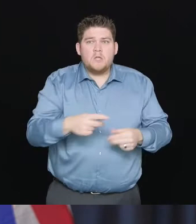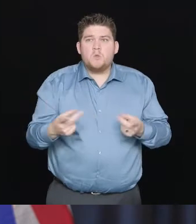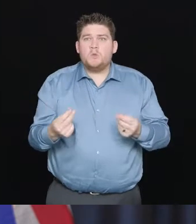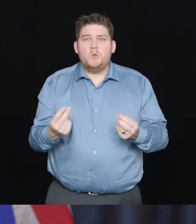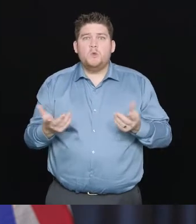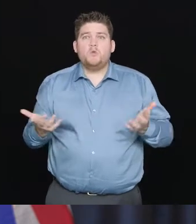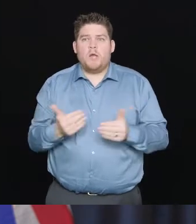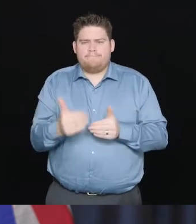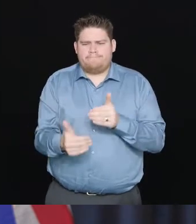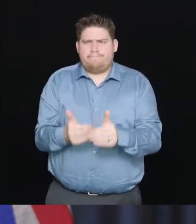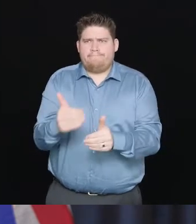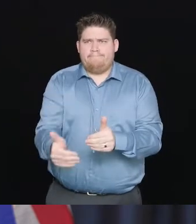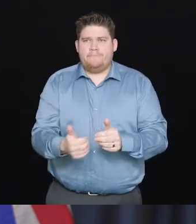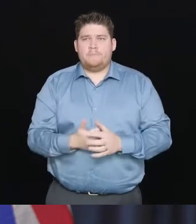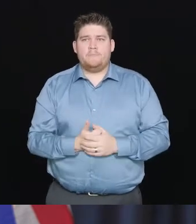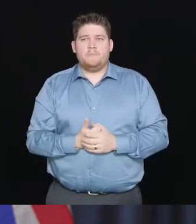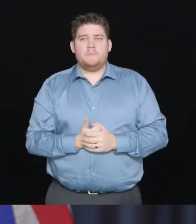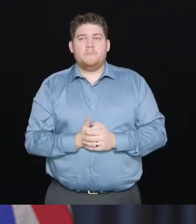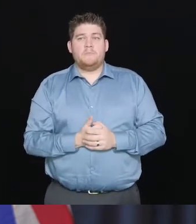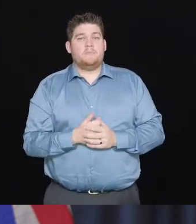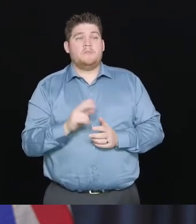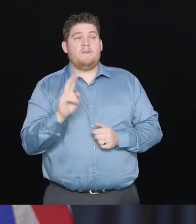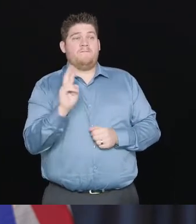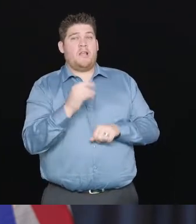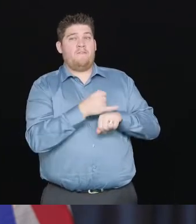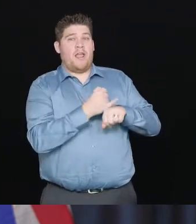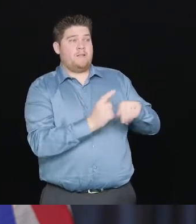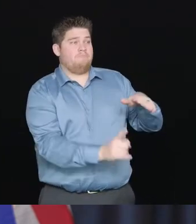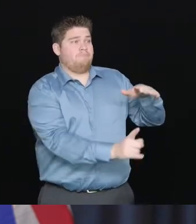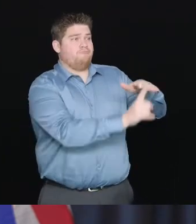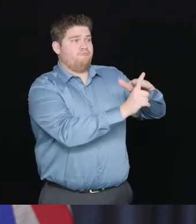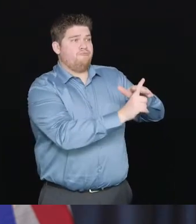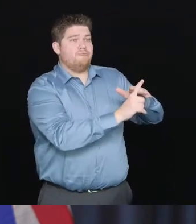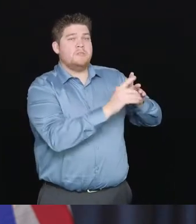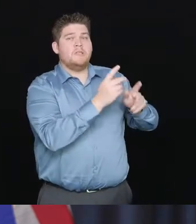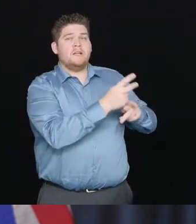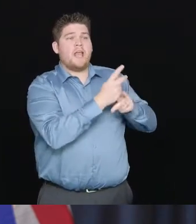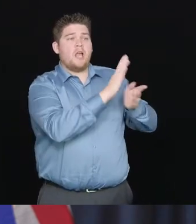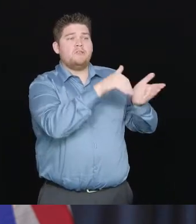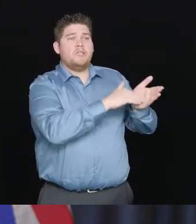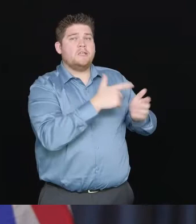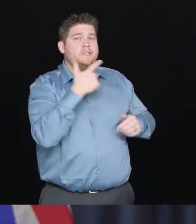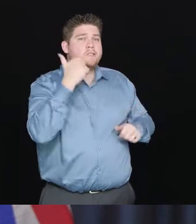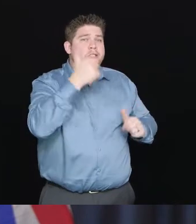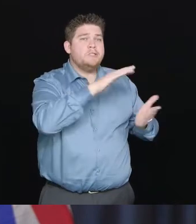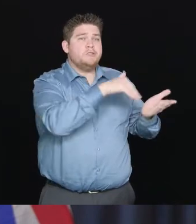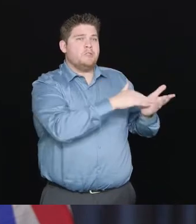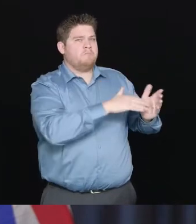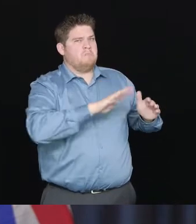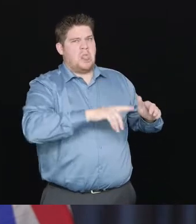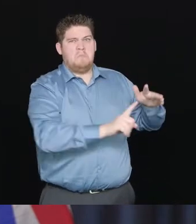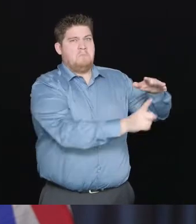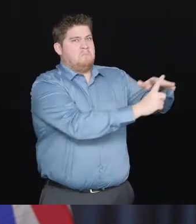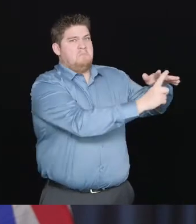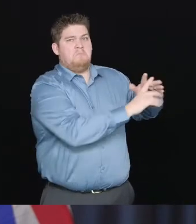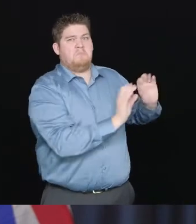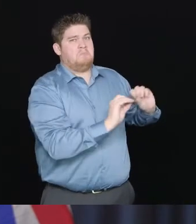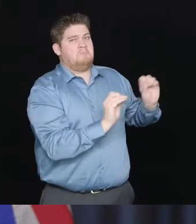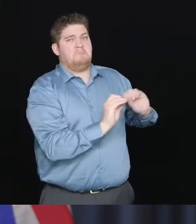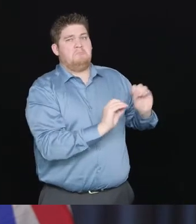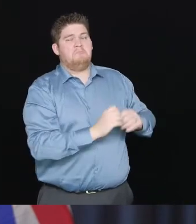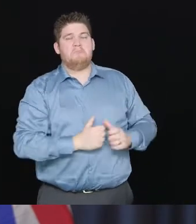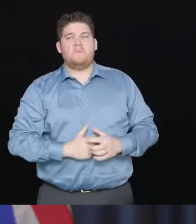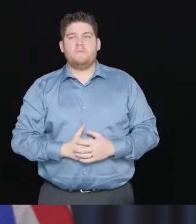been a combination of people who've returned from traveling, some of them individuals, some of them have passed it on to close contacts,